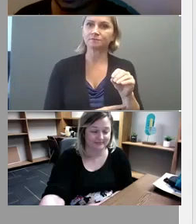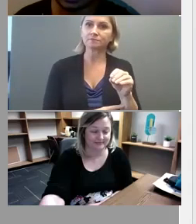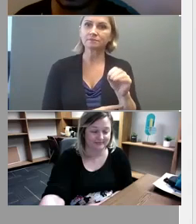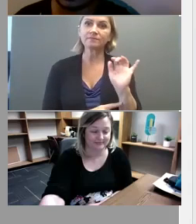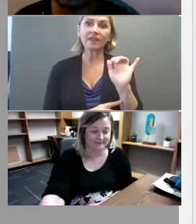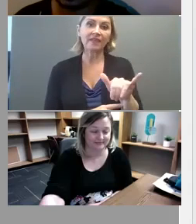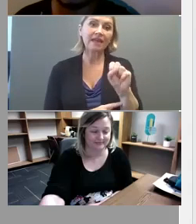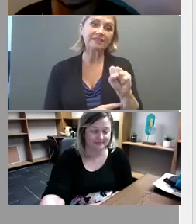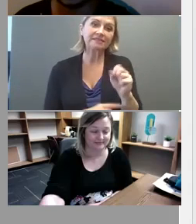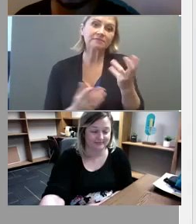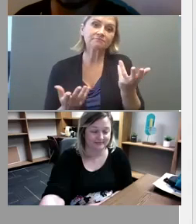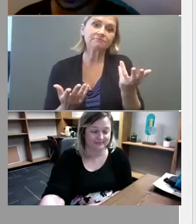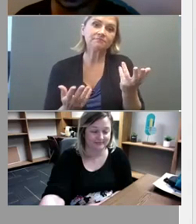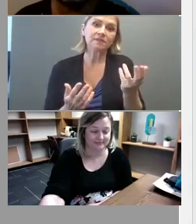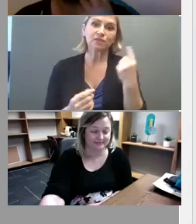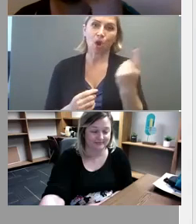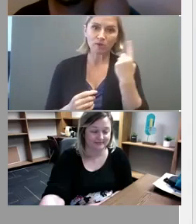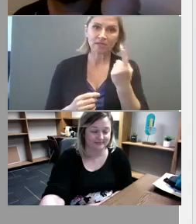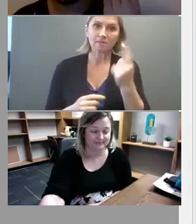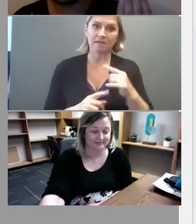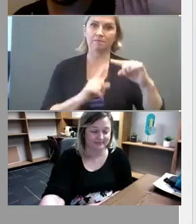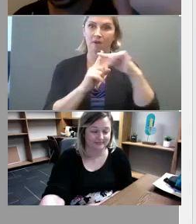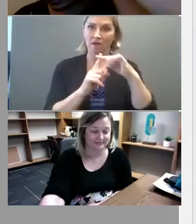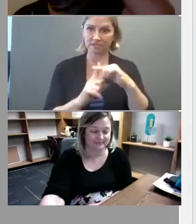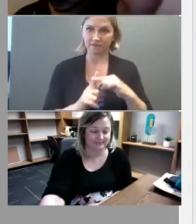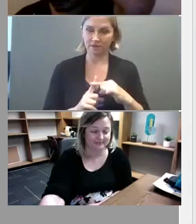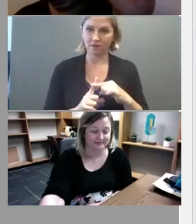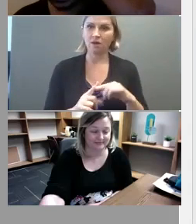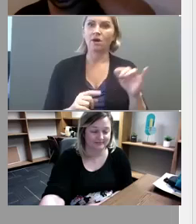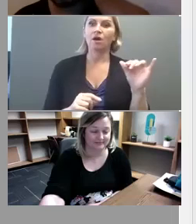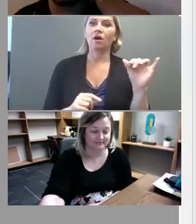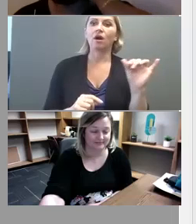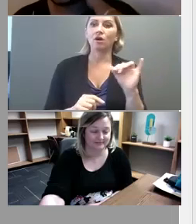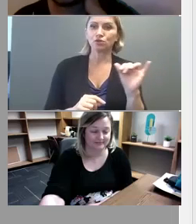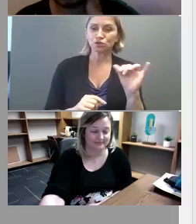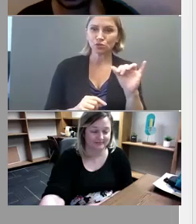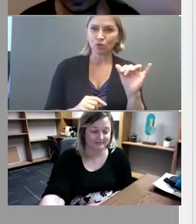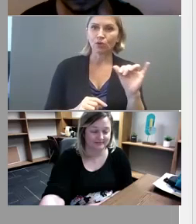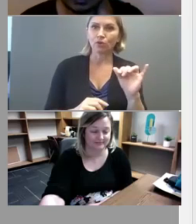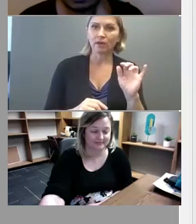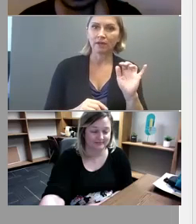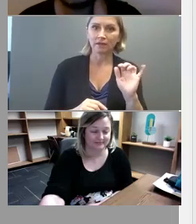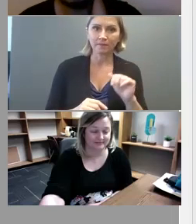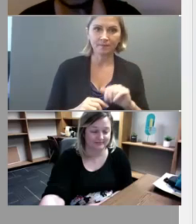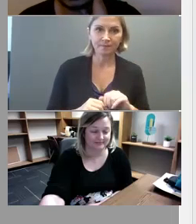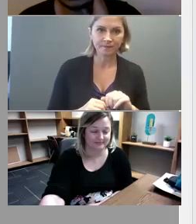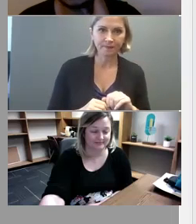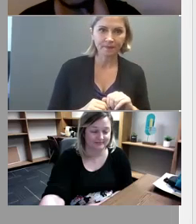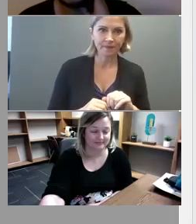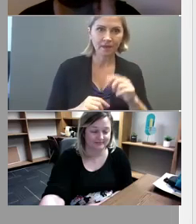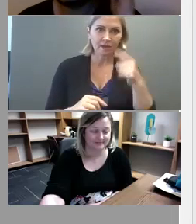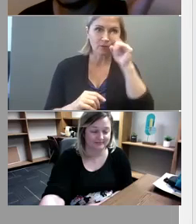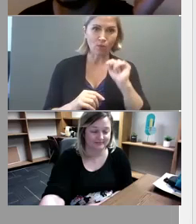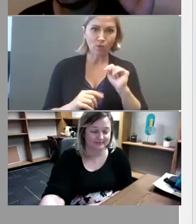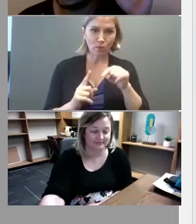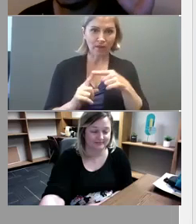is a given. So f is always going to be positive, but we'll also look into cases where f becomes negative and it does not apply there. And for cases where